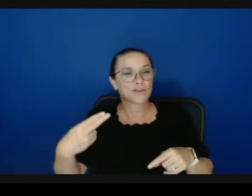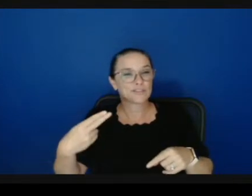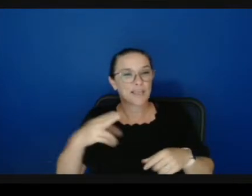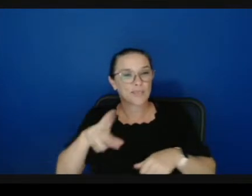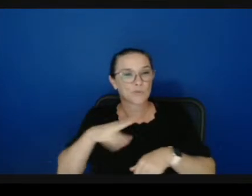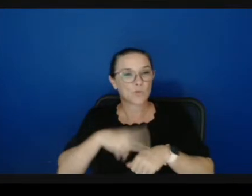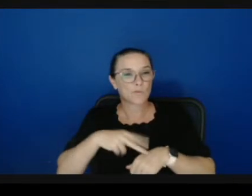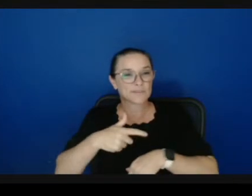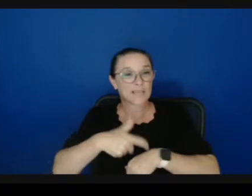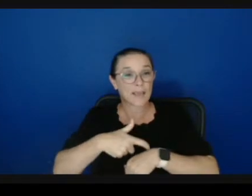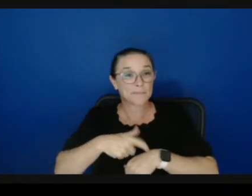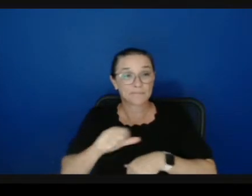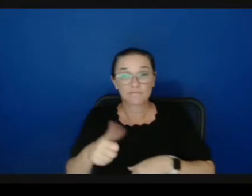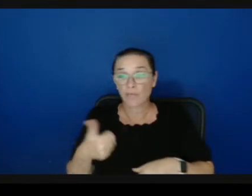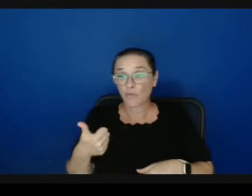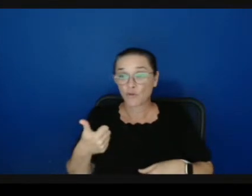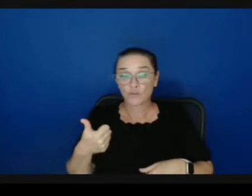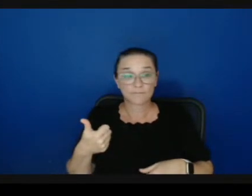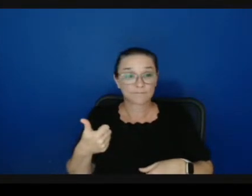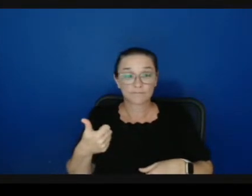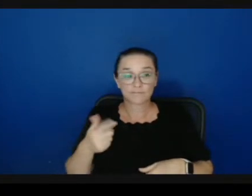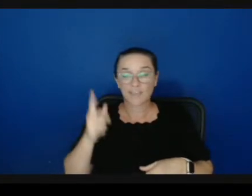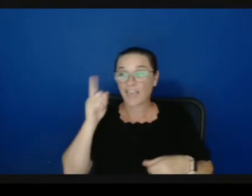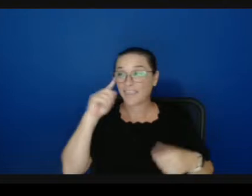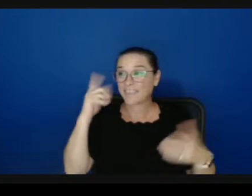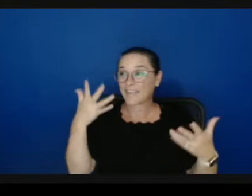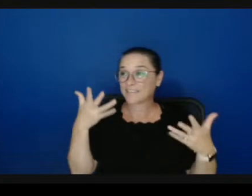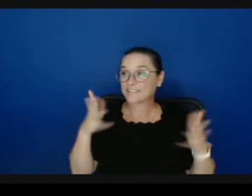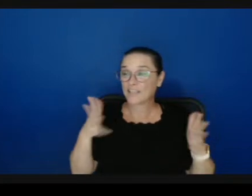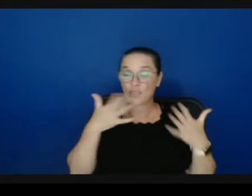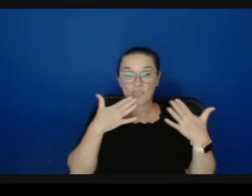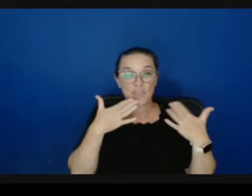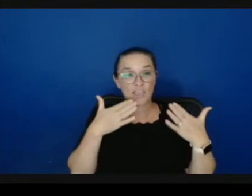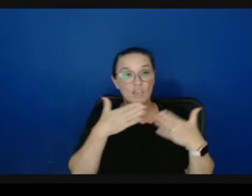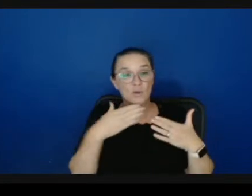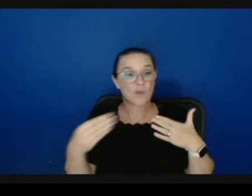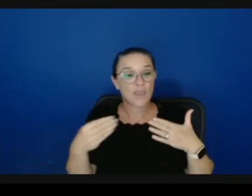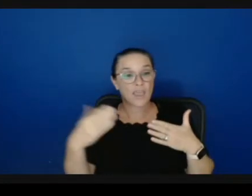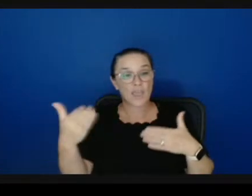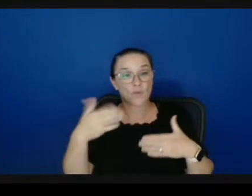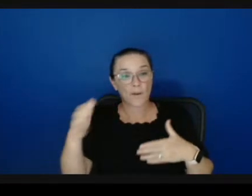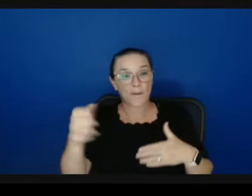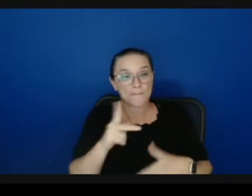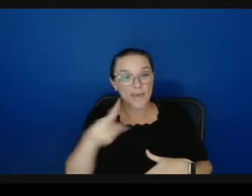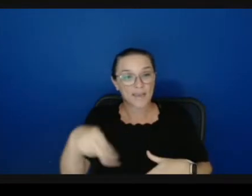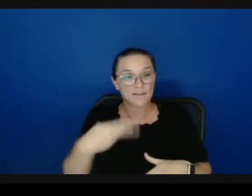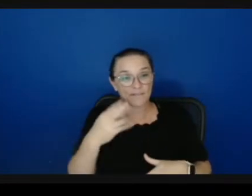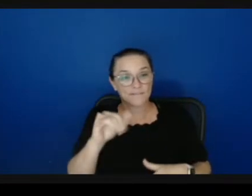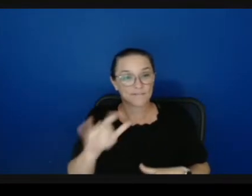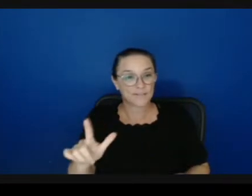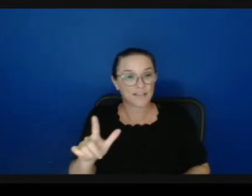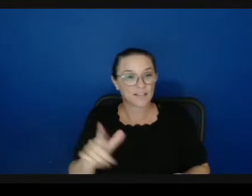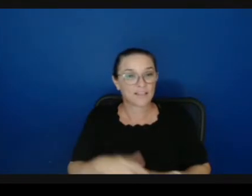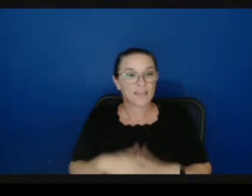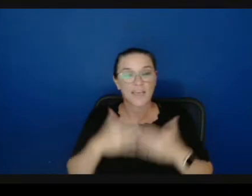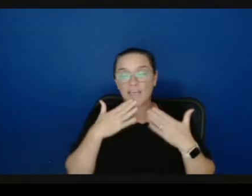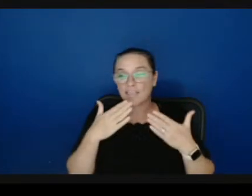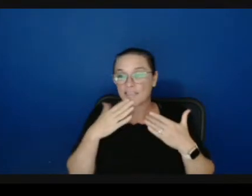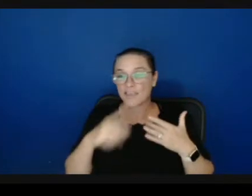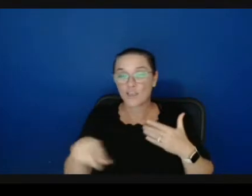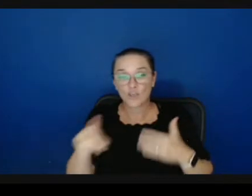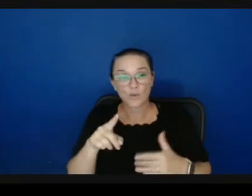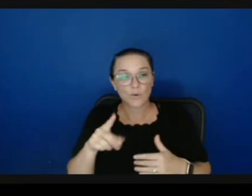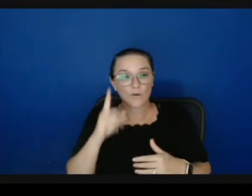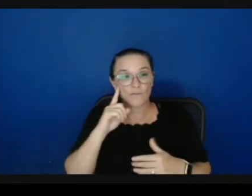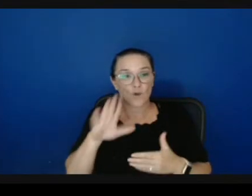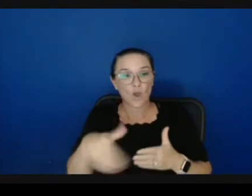else, Dane? I think that's it. Thank you, and welcome back, Phil. Thanks, and thank you guys for